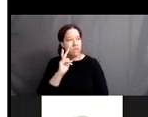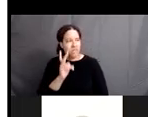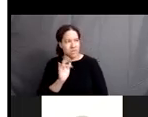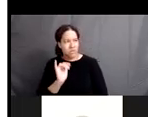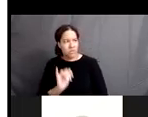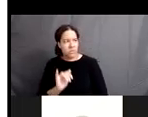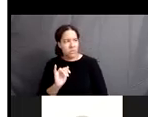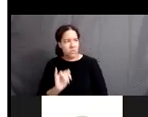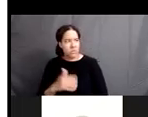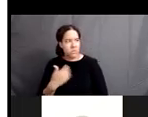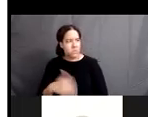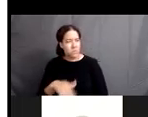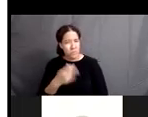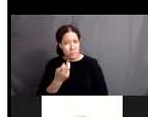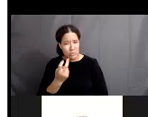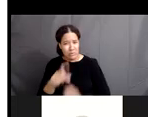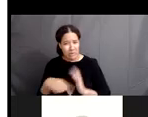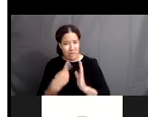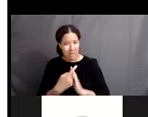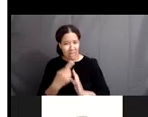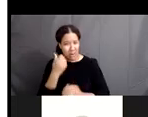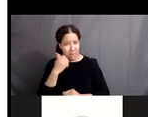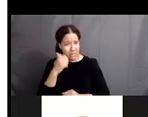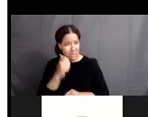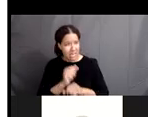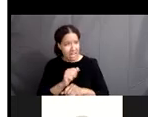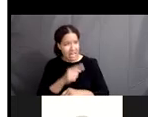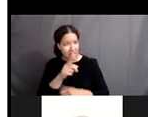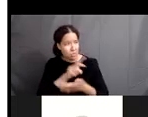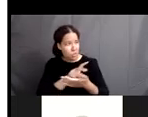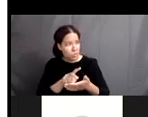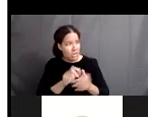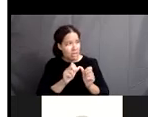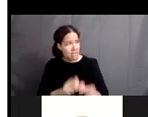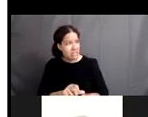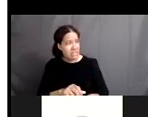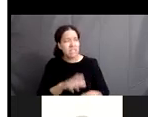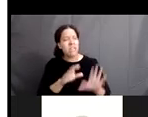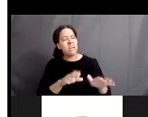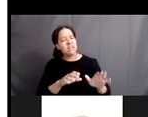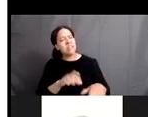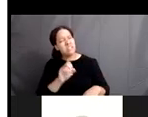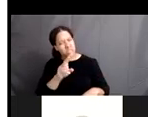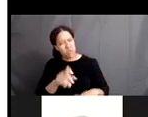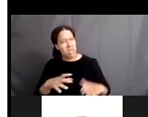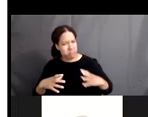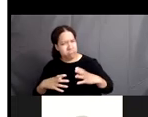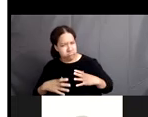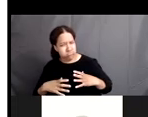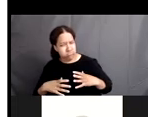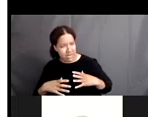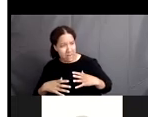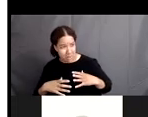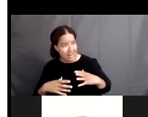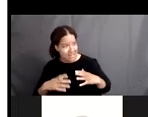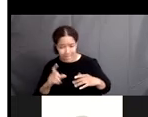for, like a week or 2 weeks straight, they'll say, hey, you know what, Susie, take a break. It's okay. You need to